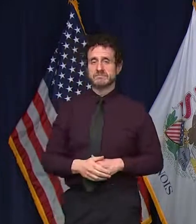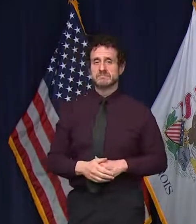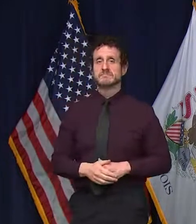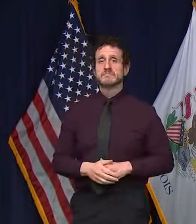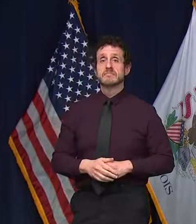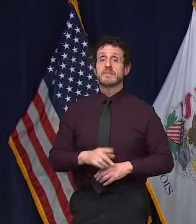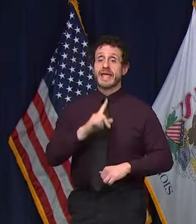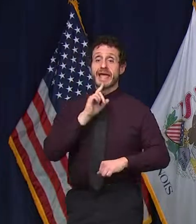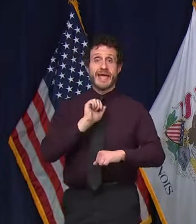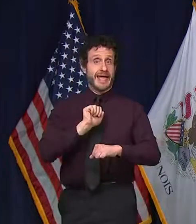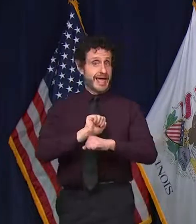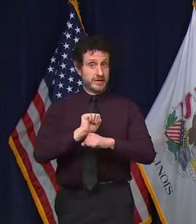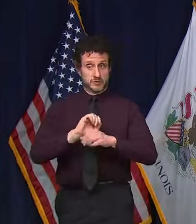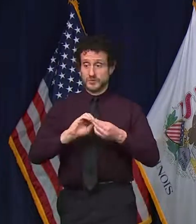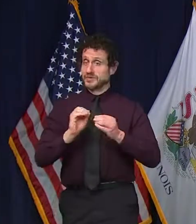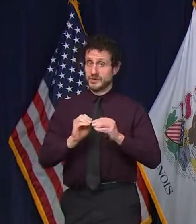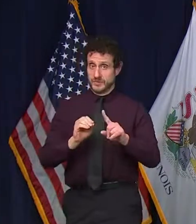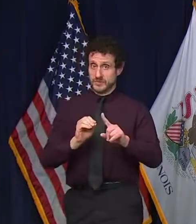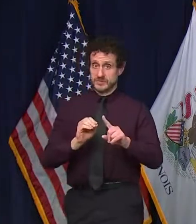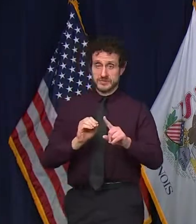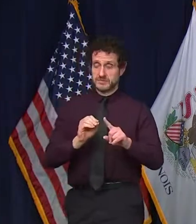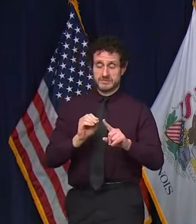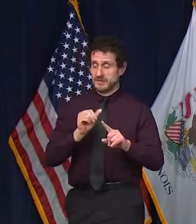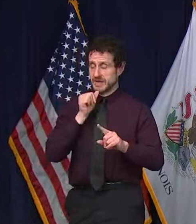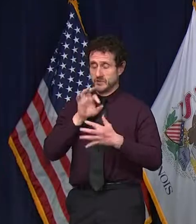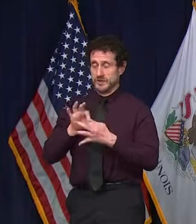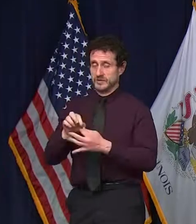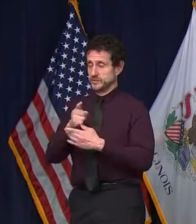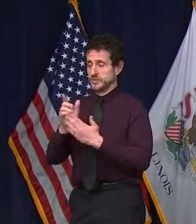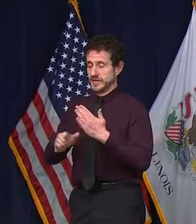numbers not affected by the weekend,